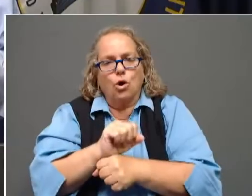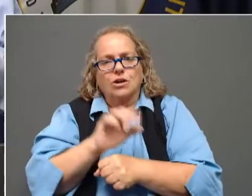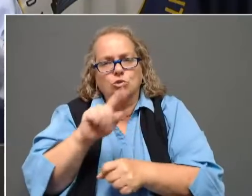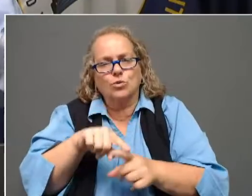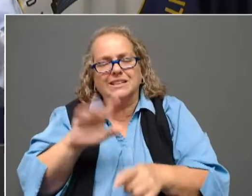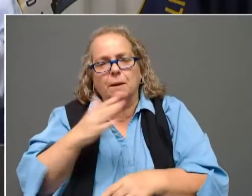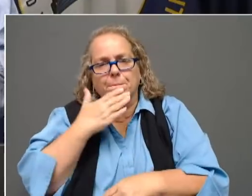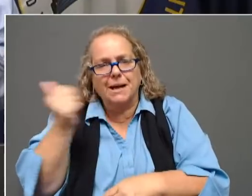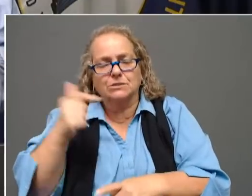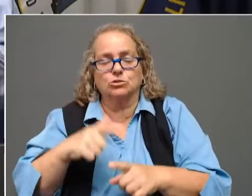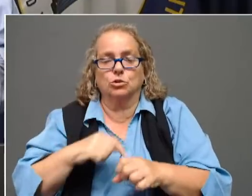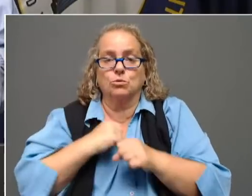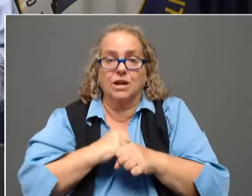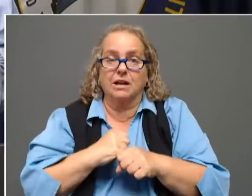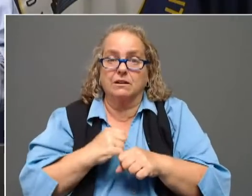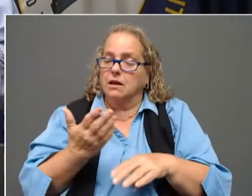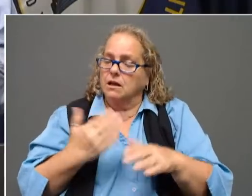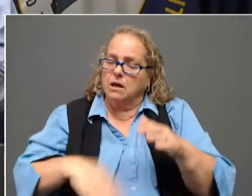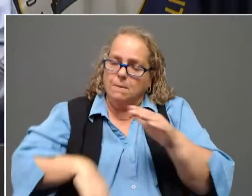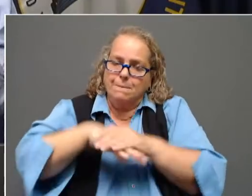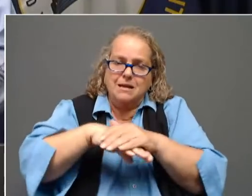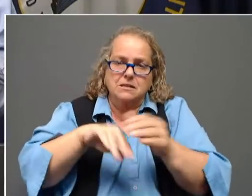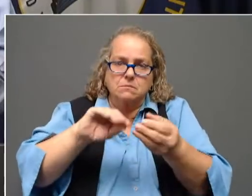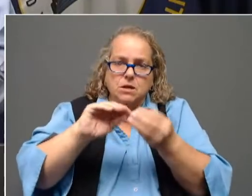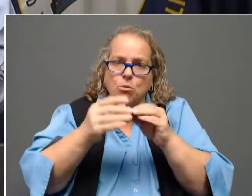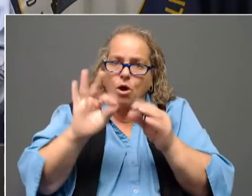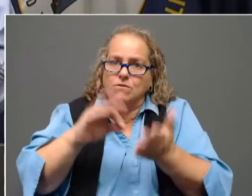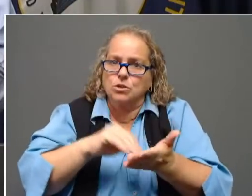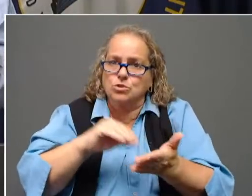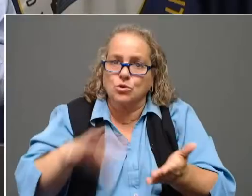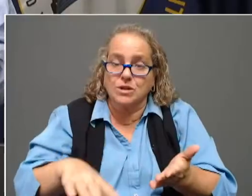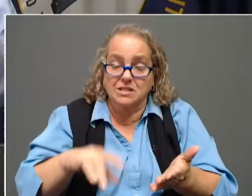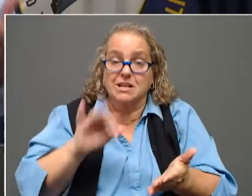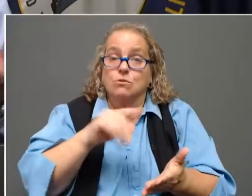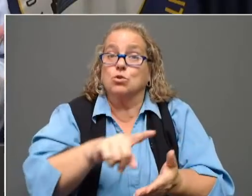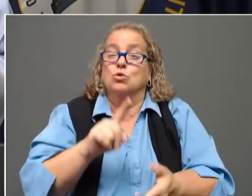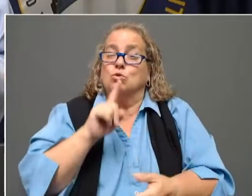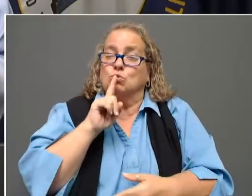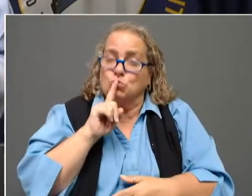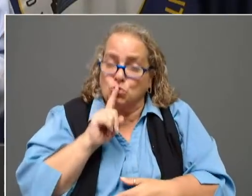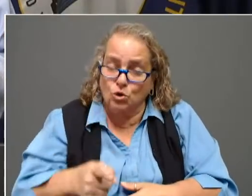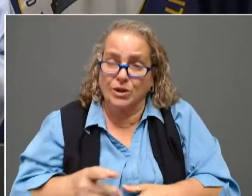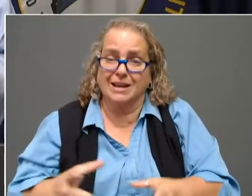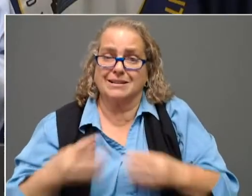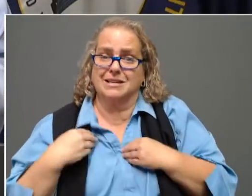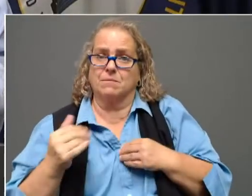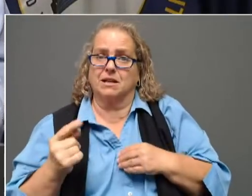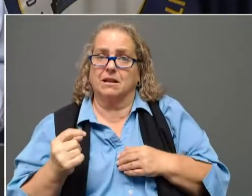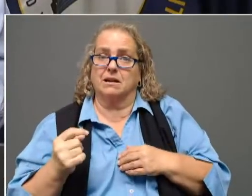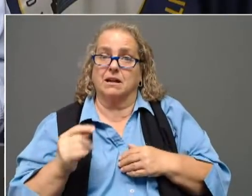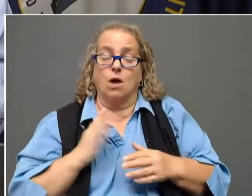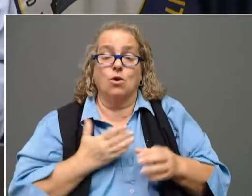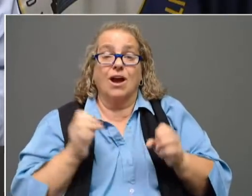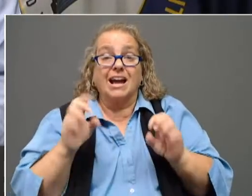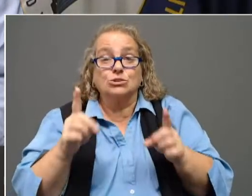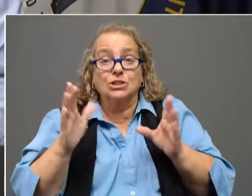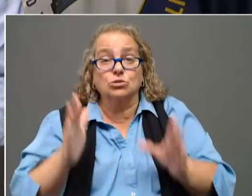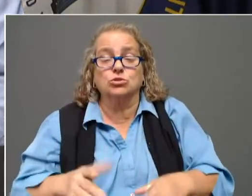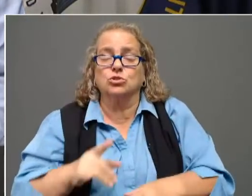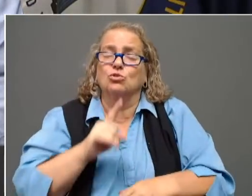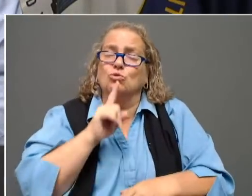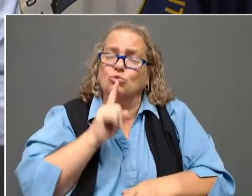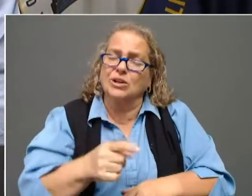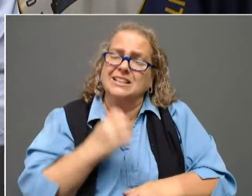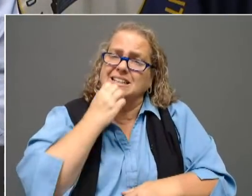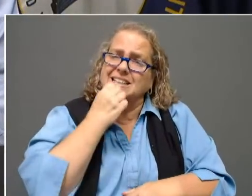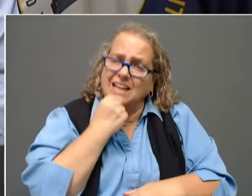students if they truly buy in. And our educators, I mean, they really care about their kids. And